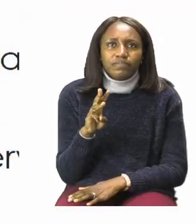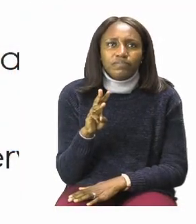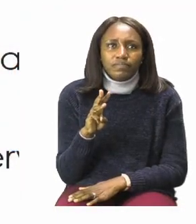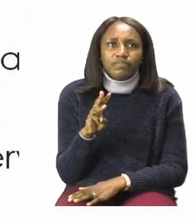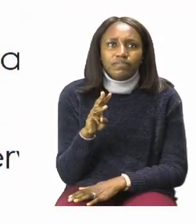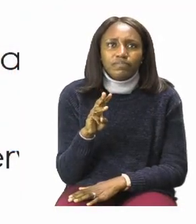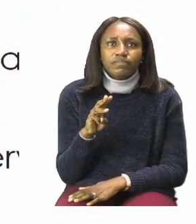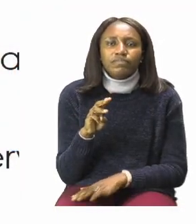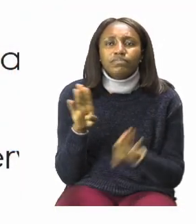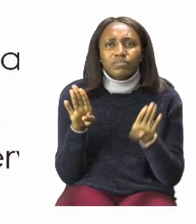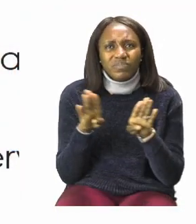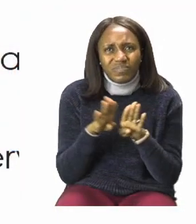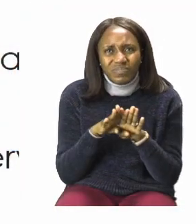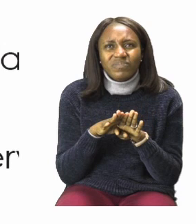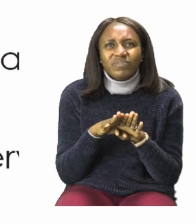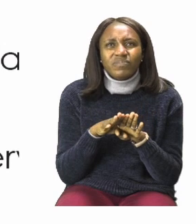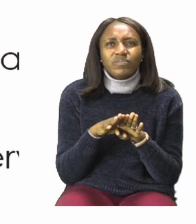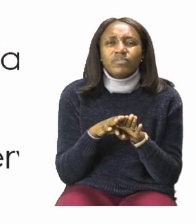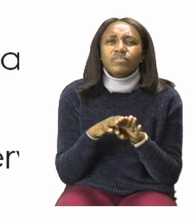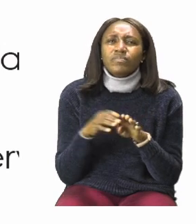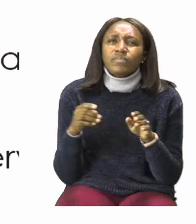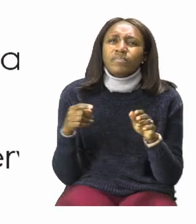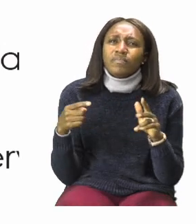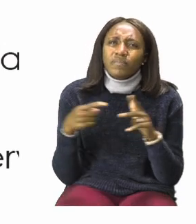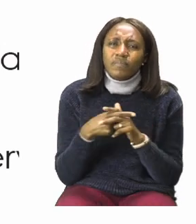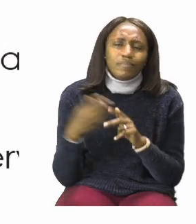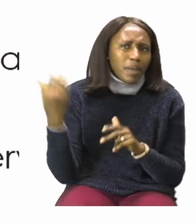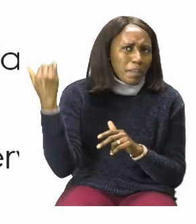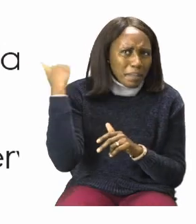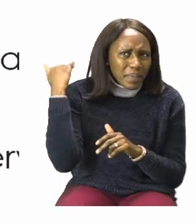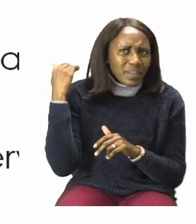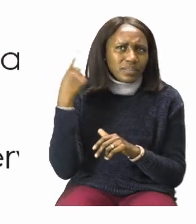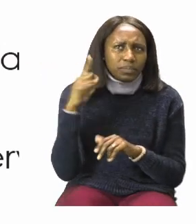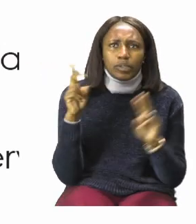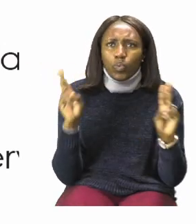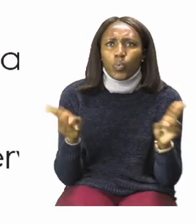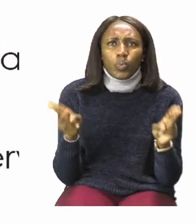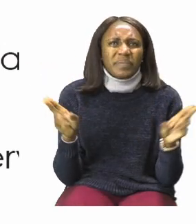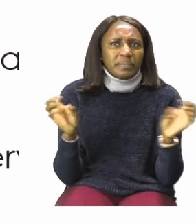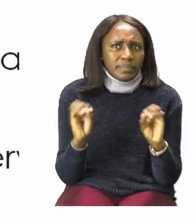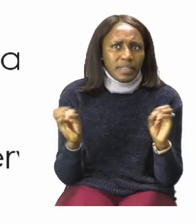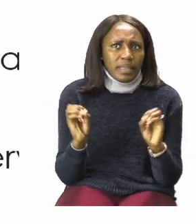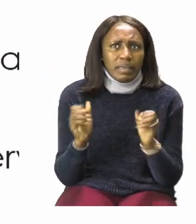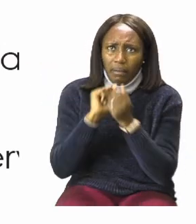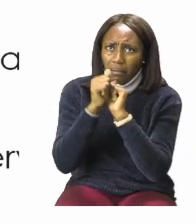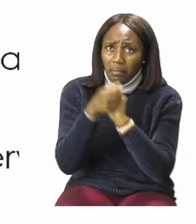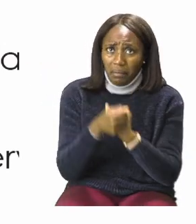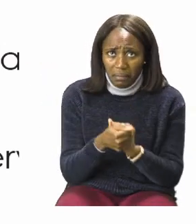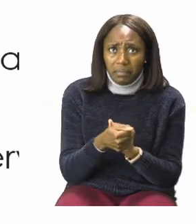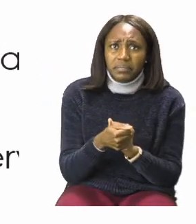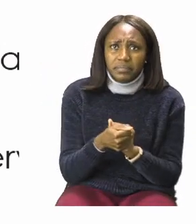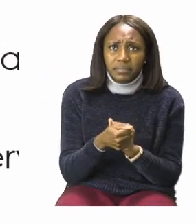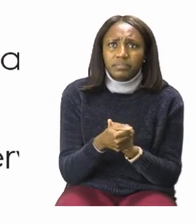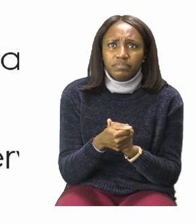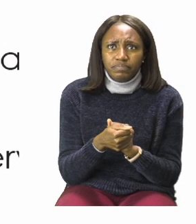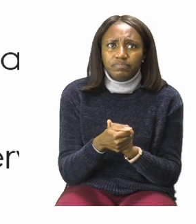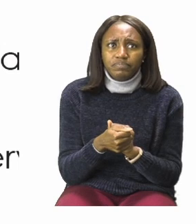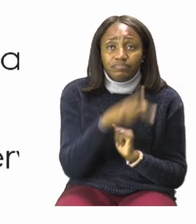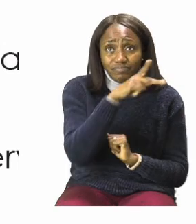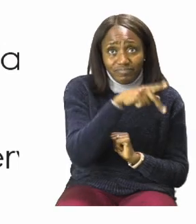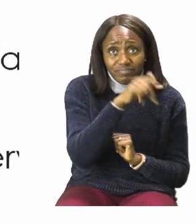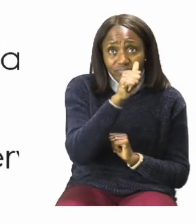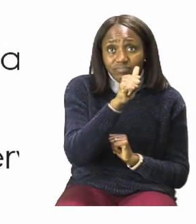doing irregular past tense. Now, whenever we are dealing with the past tense, we know that we are dealing with